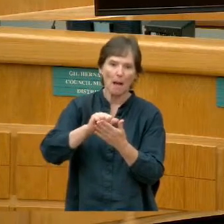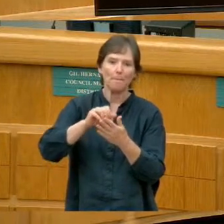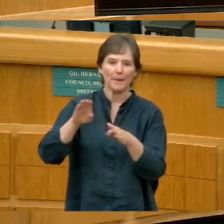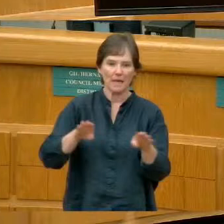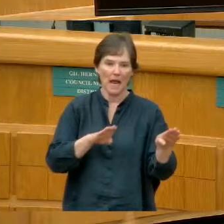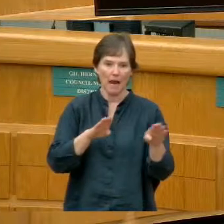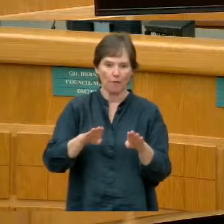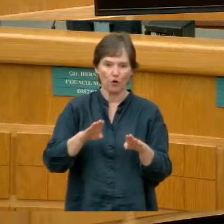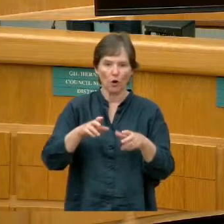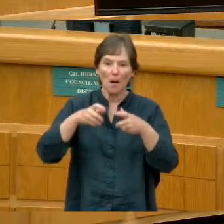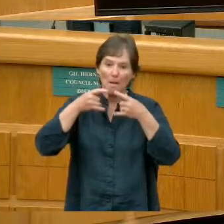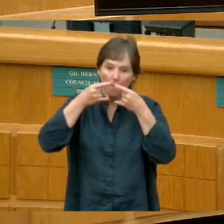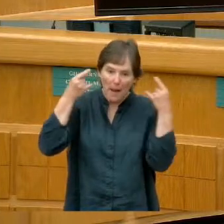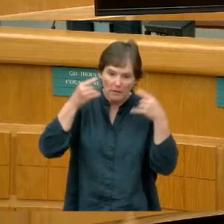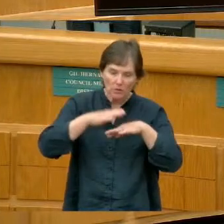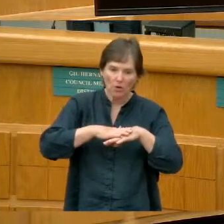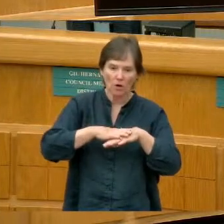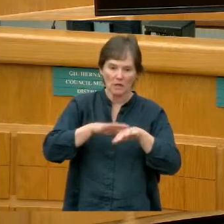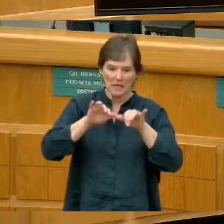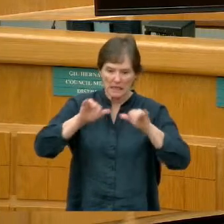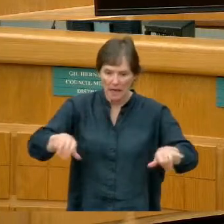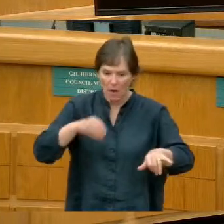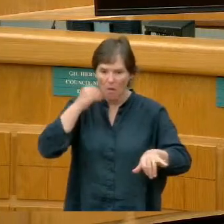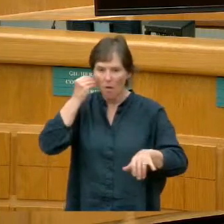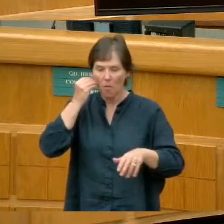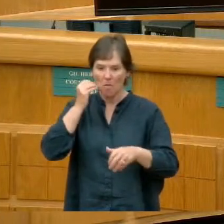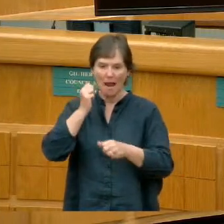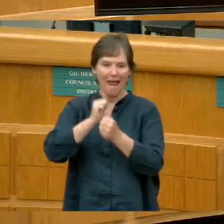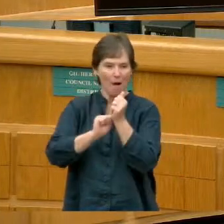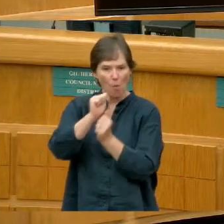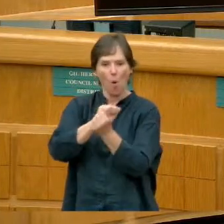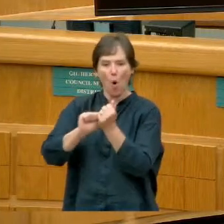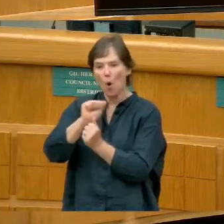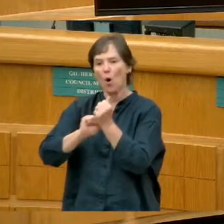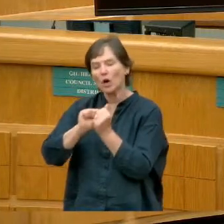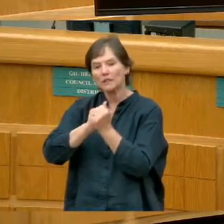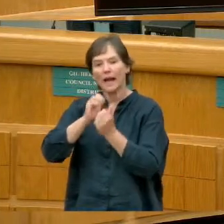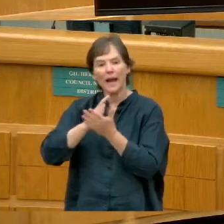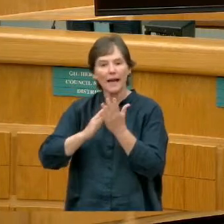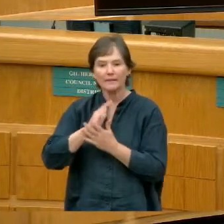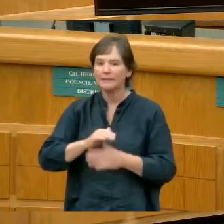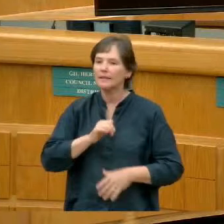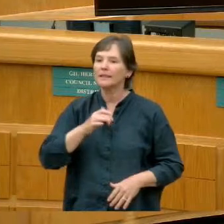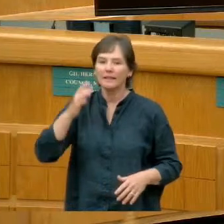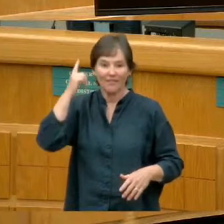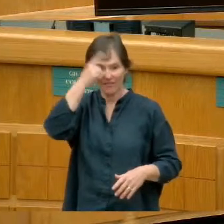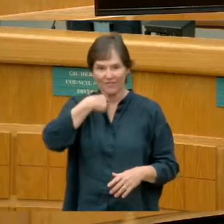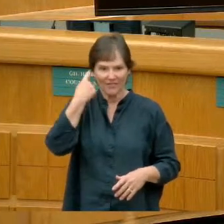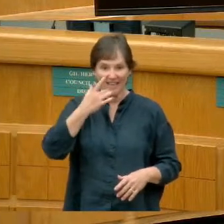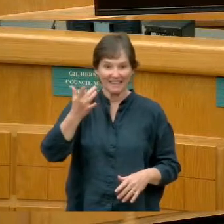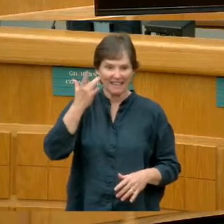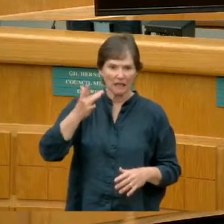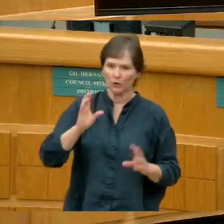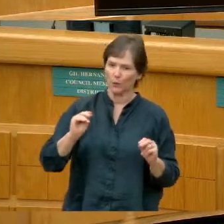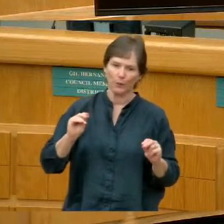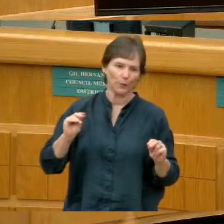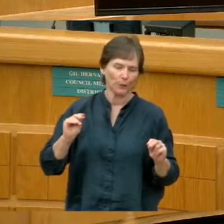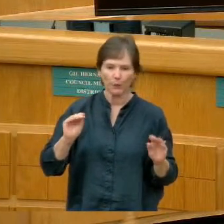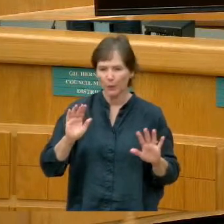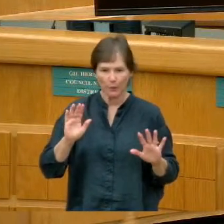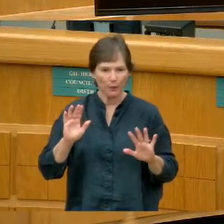at home as much as we can, keeping our hands clean, and not touching our face. We don't want to stop those things because of today's number.